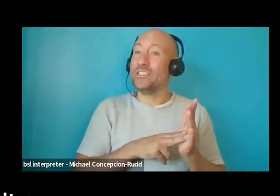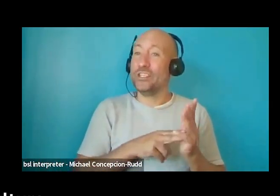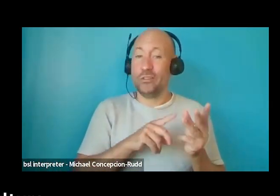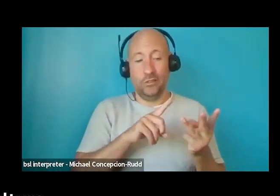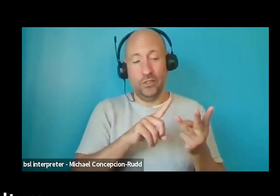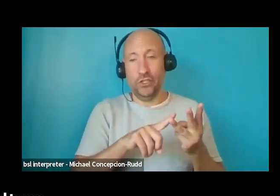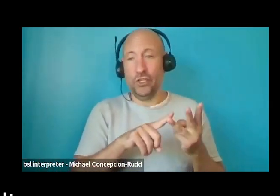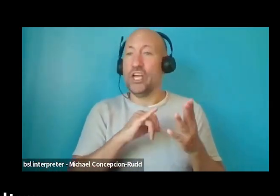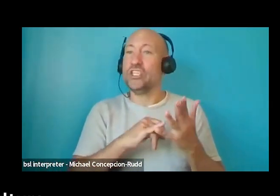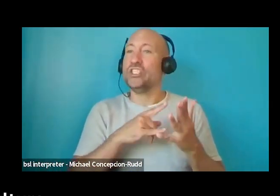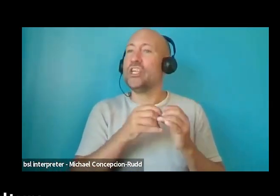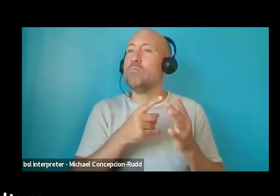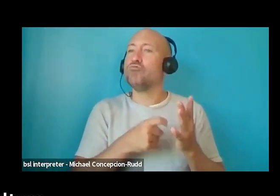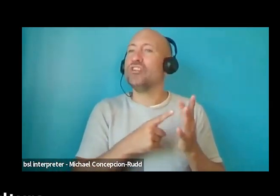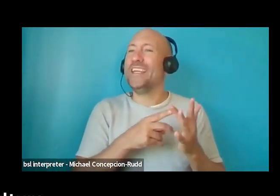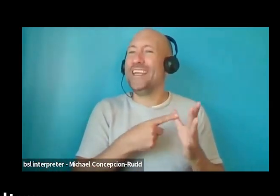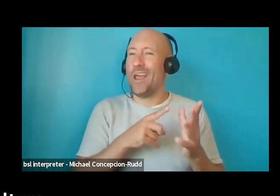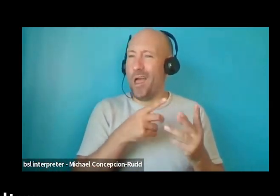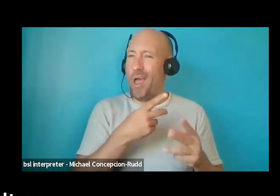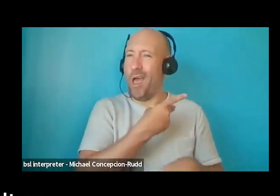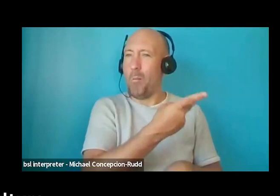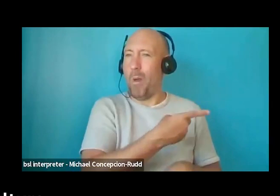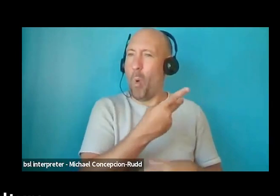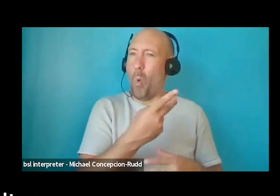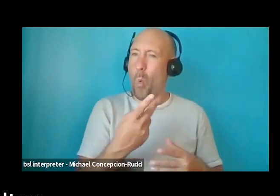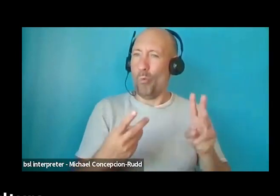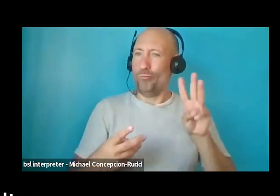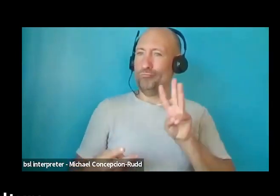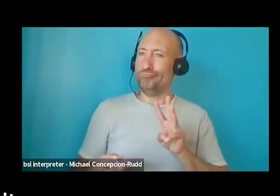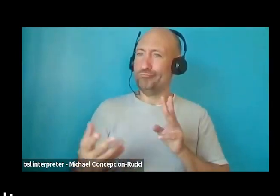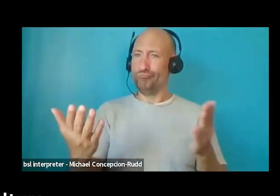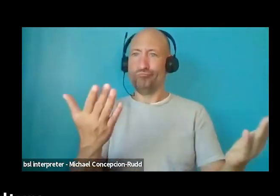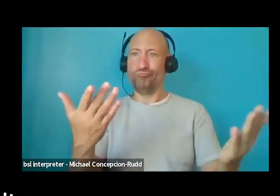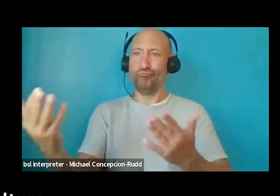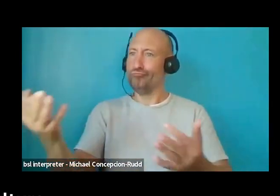Ministry of Culture in Italy to join me for the Q&A too.